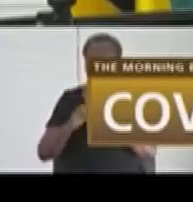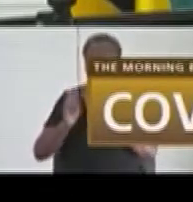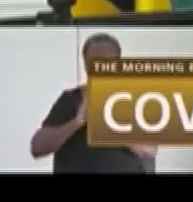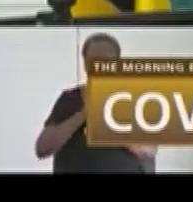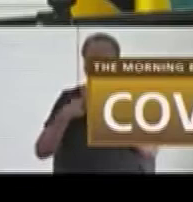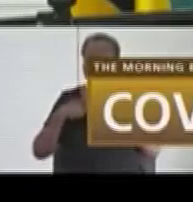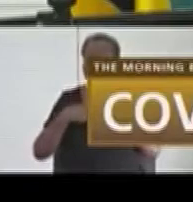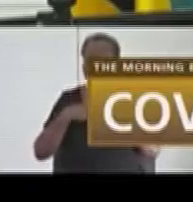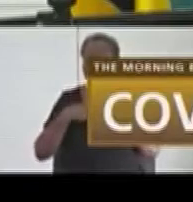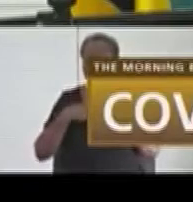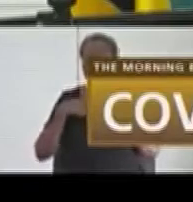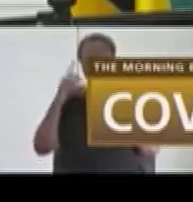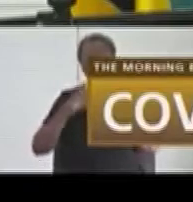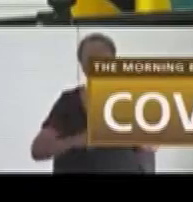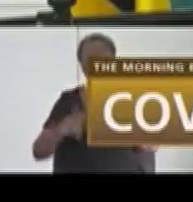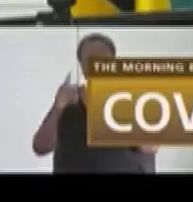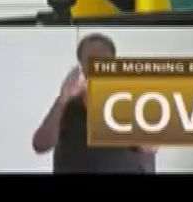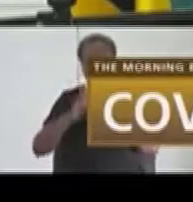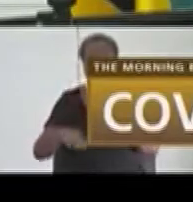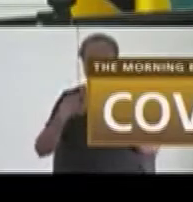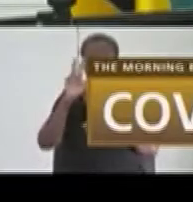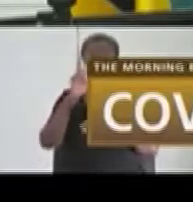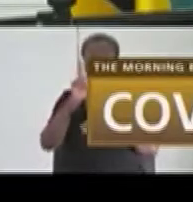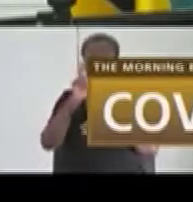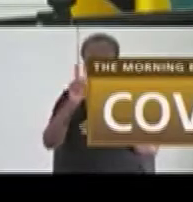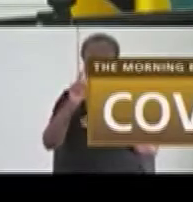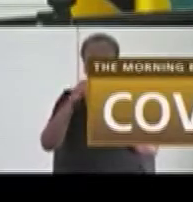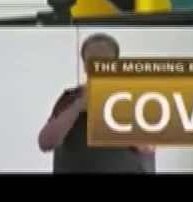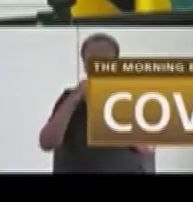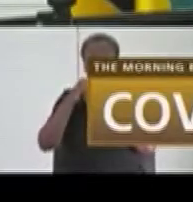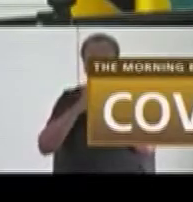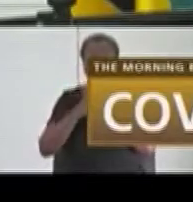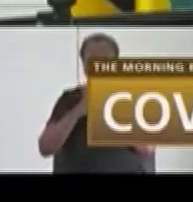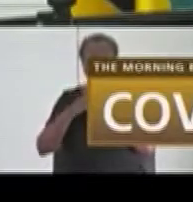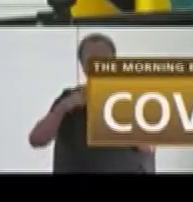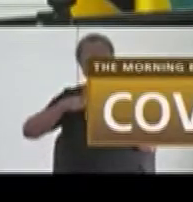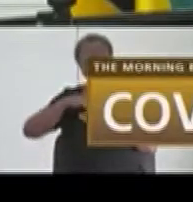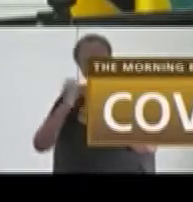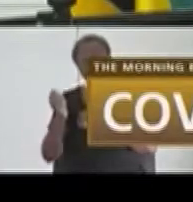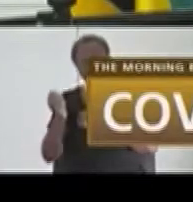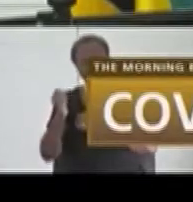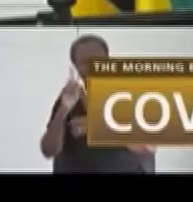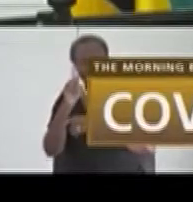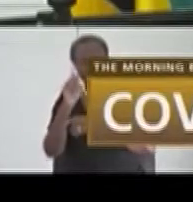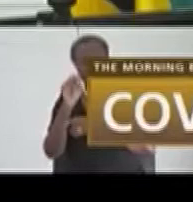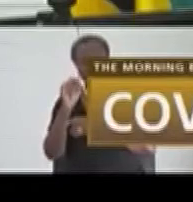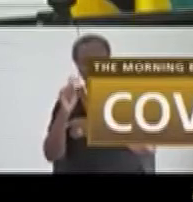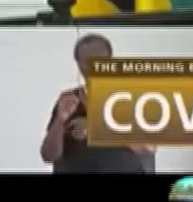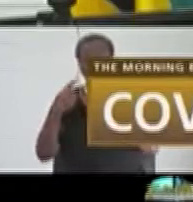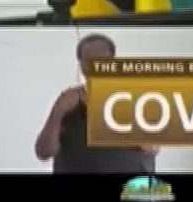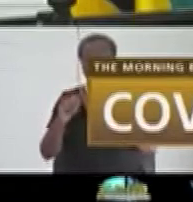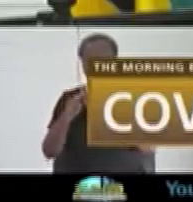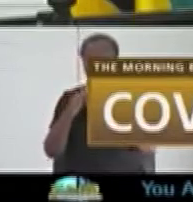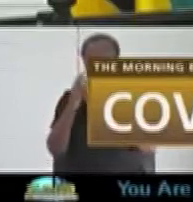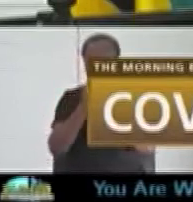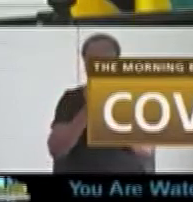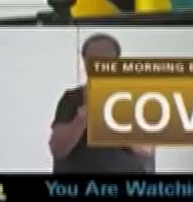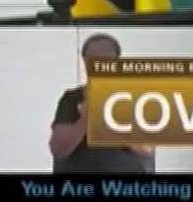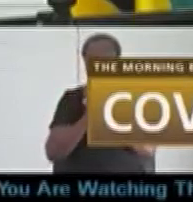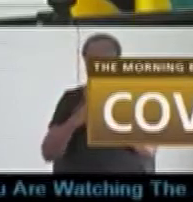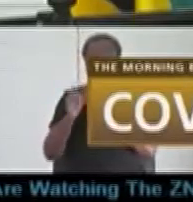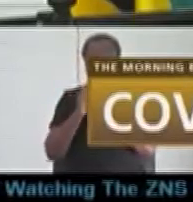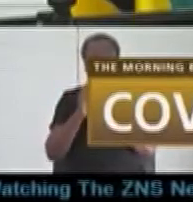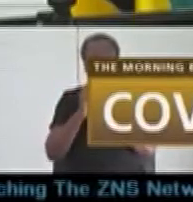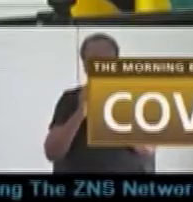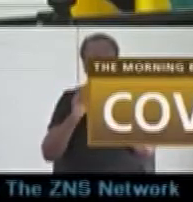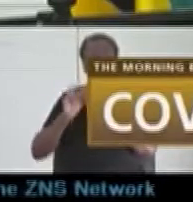than 2,000 extraction kits, and we're trying to get more. We do have adequate supplies